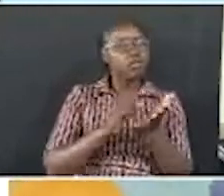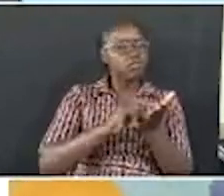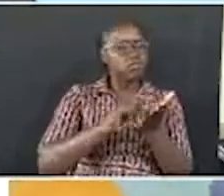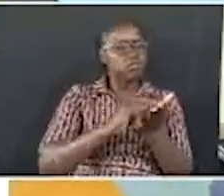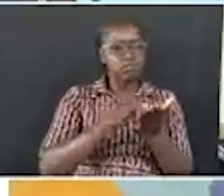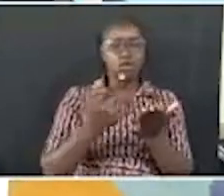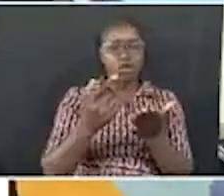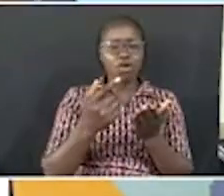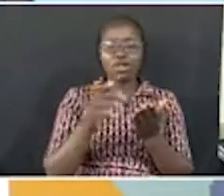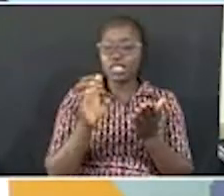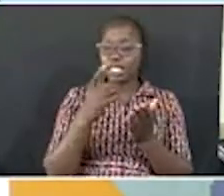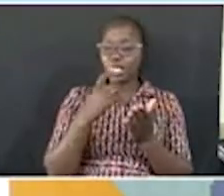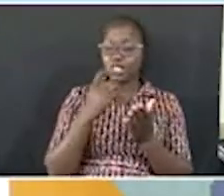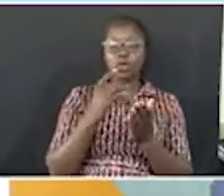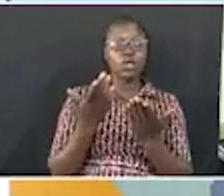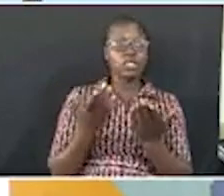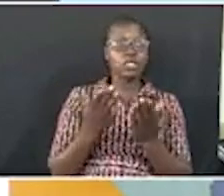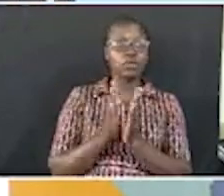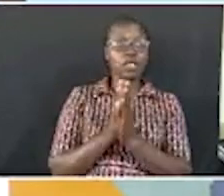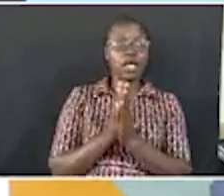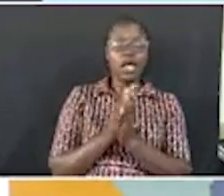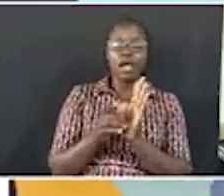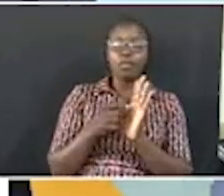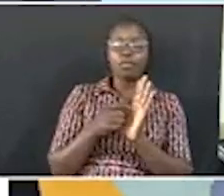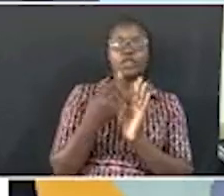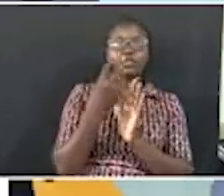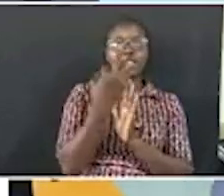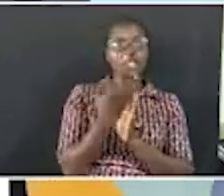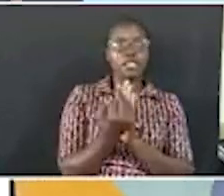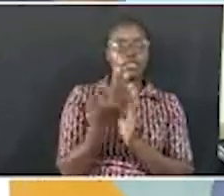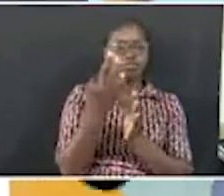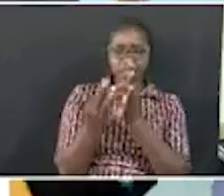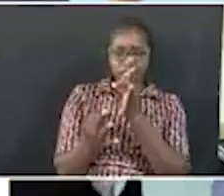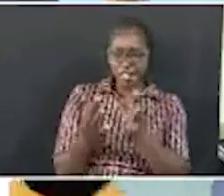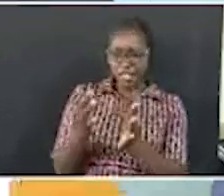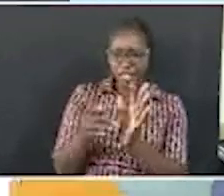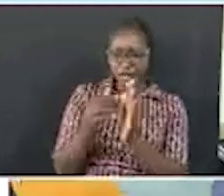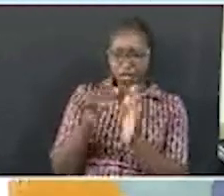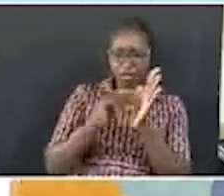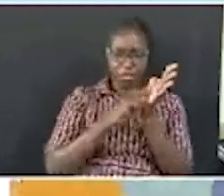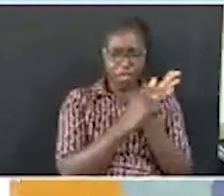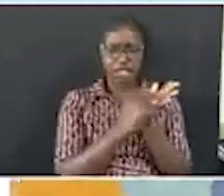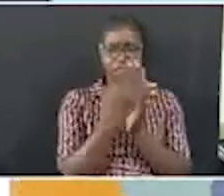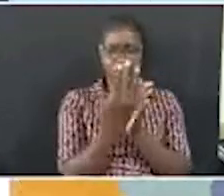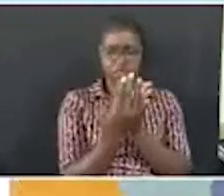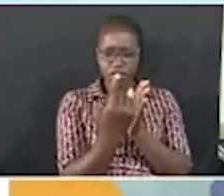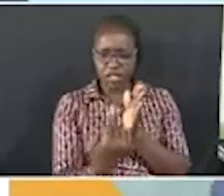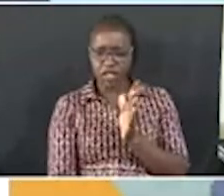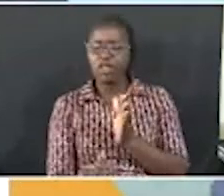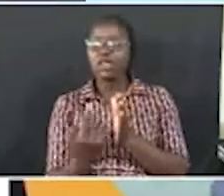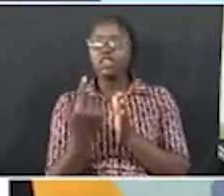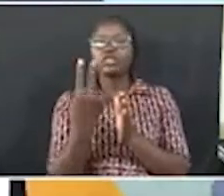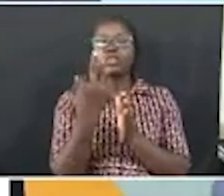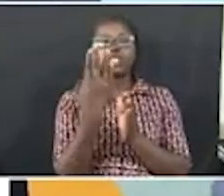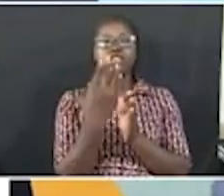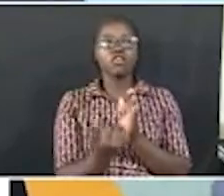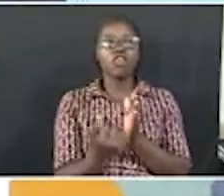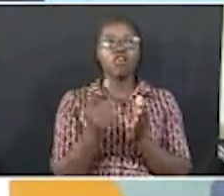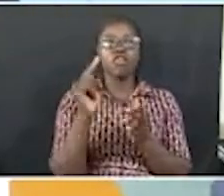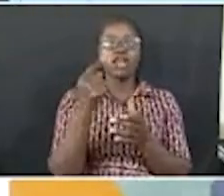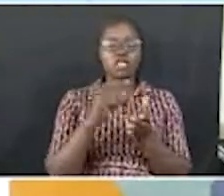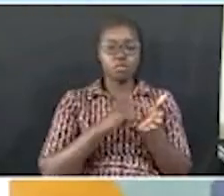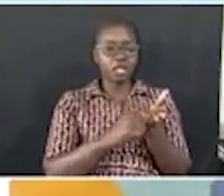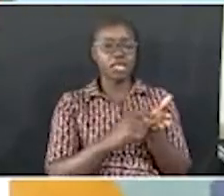on prayer. The book Prayer, page 233, paragraph 4, crossing to page 234, first